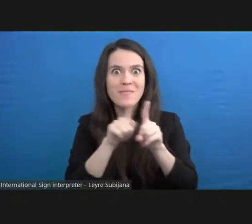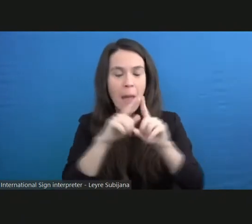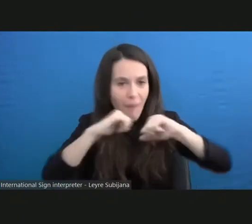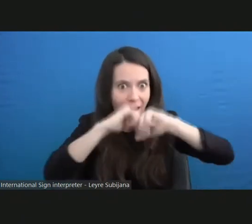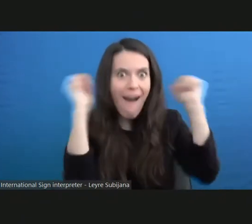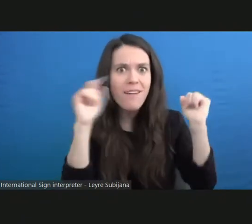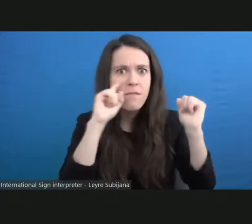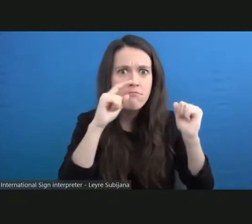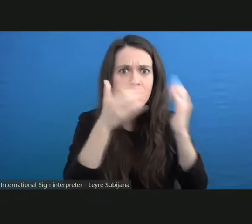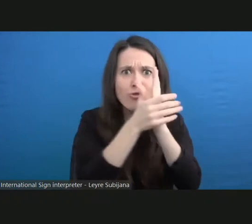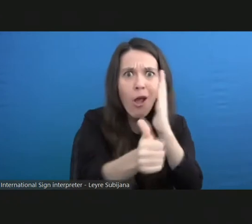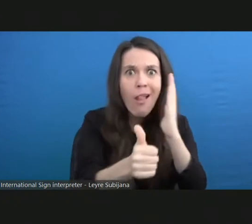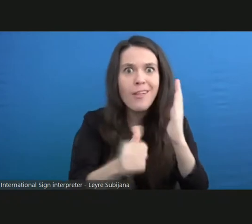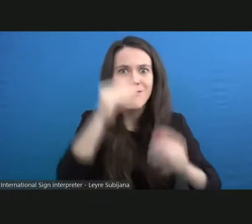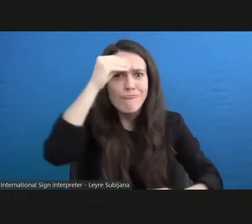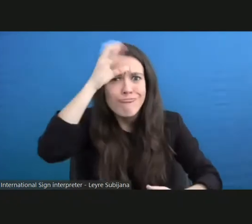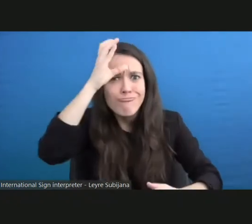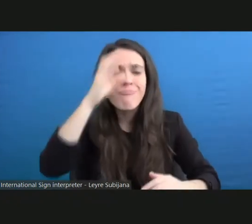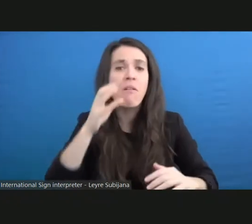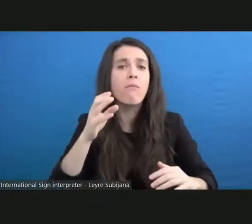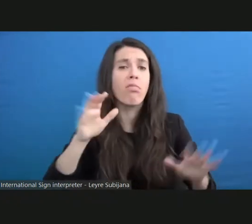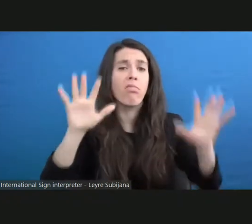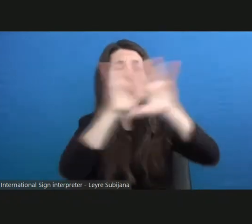companies. And with a lot of many experiences